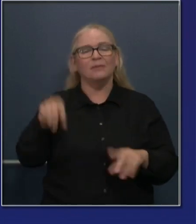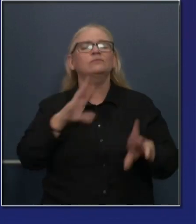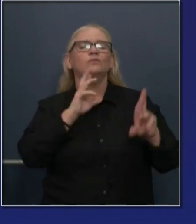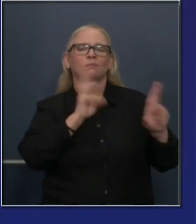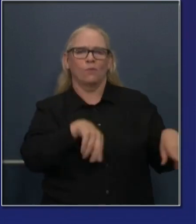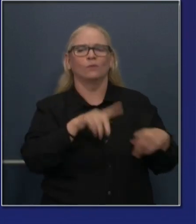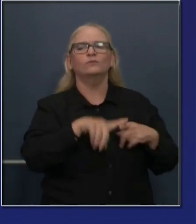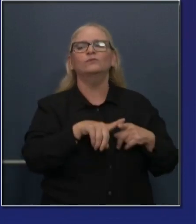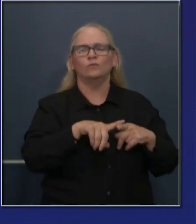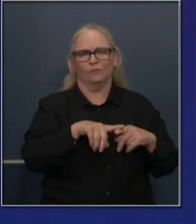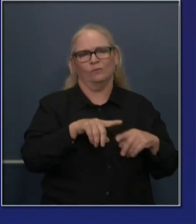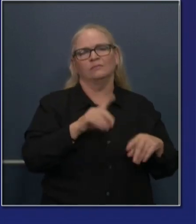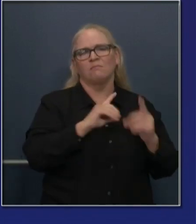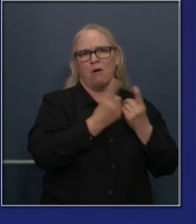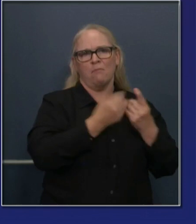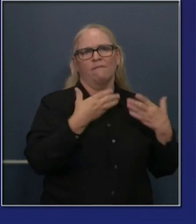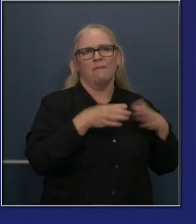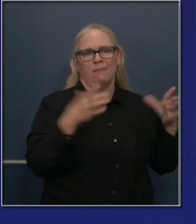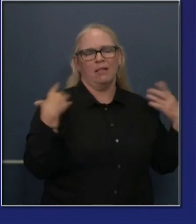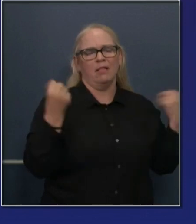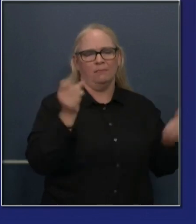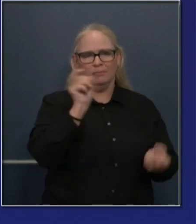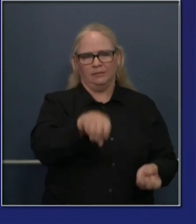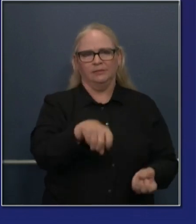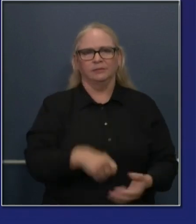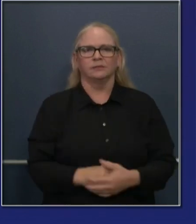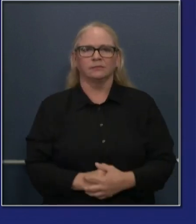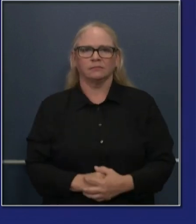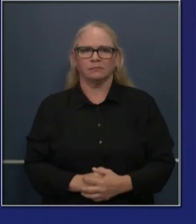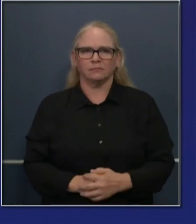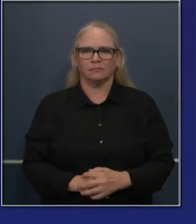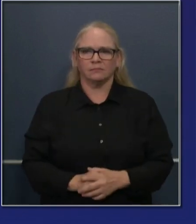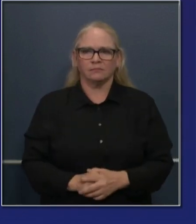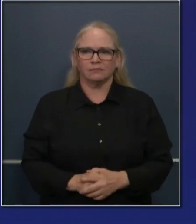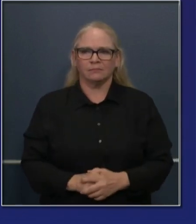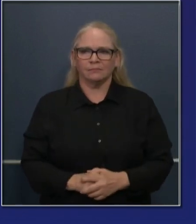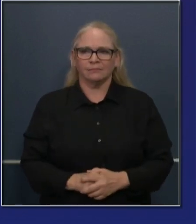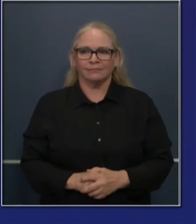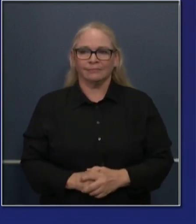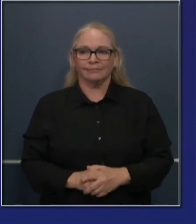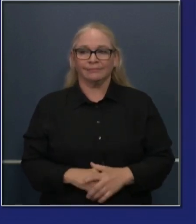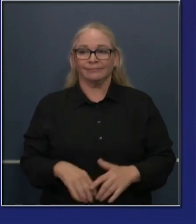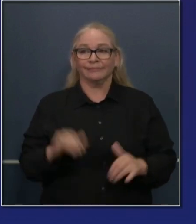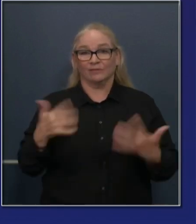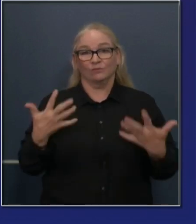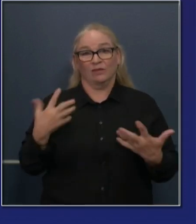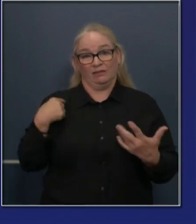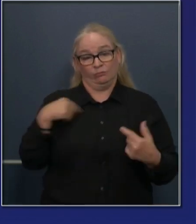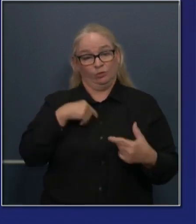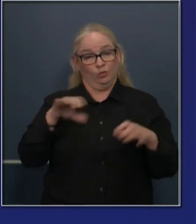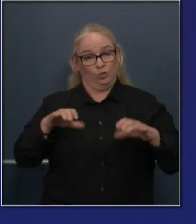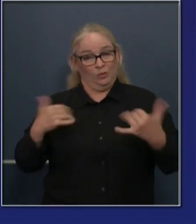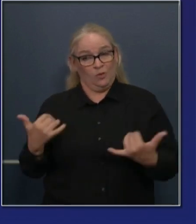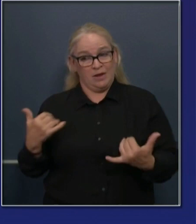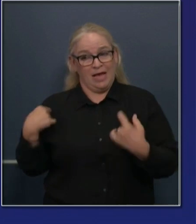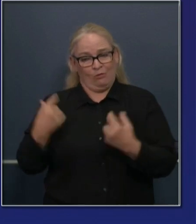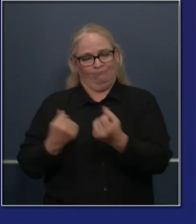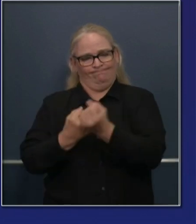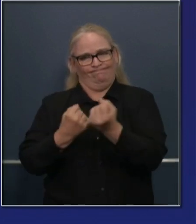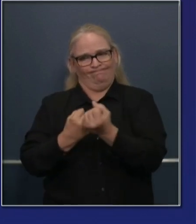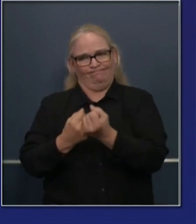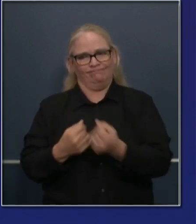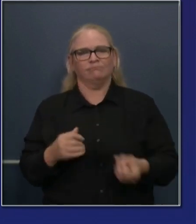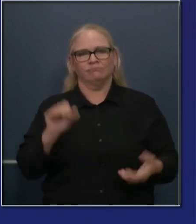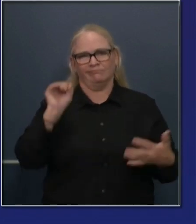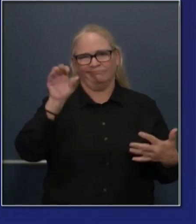are the broad strokes of what we are will be doing to help support our essential workers, what we have done, but